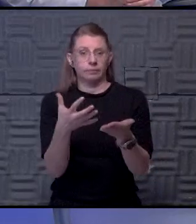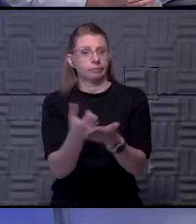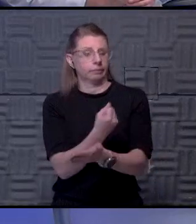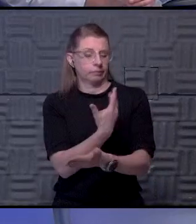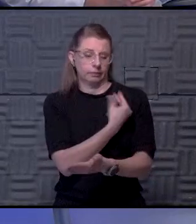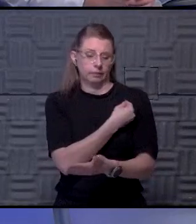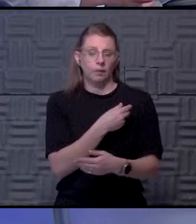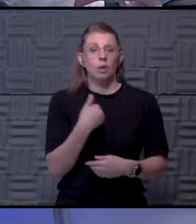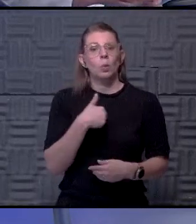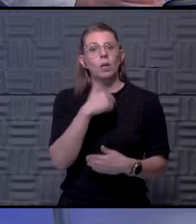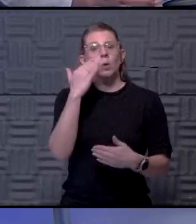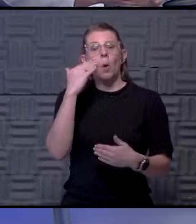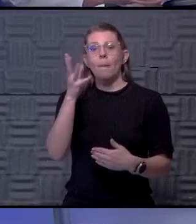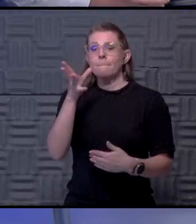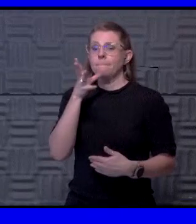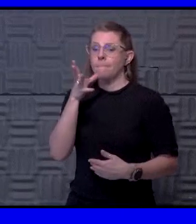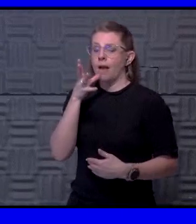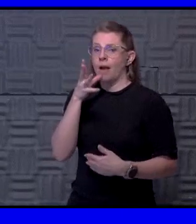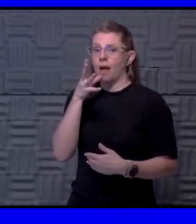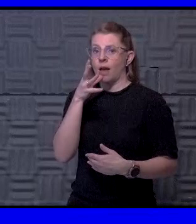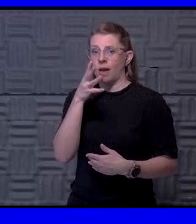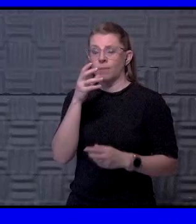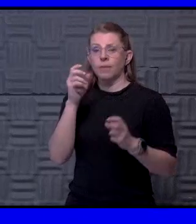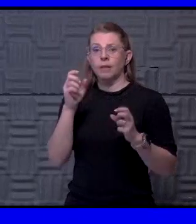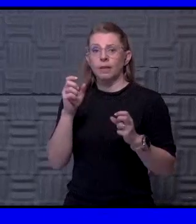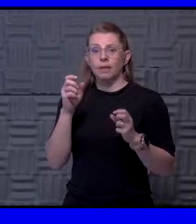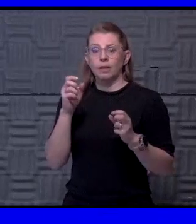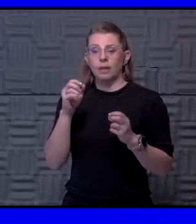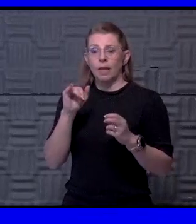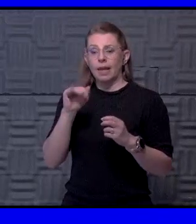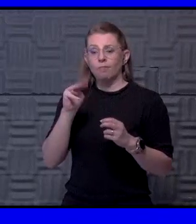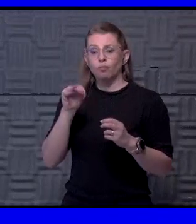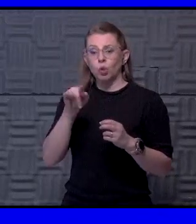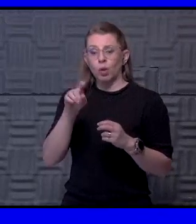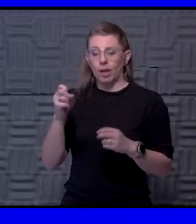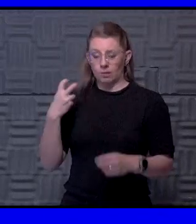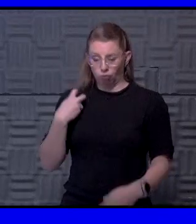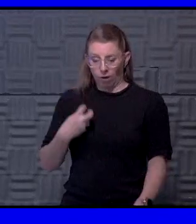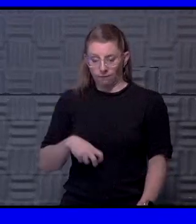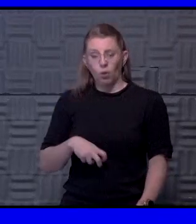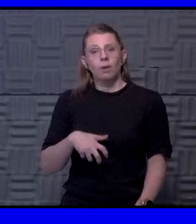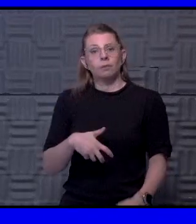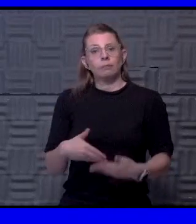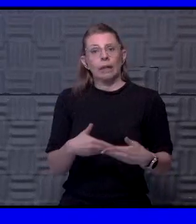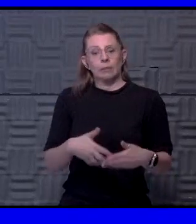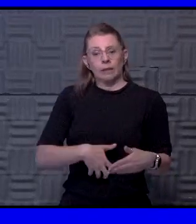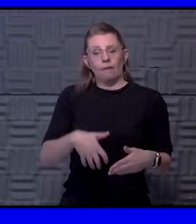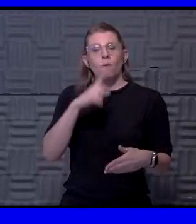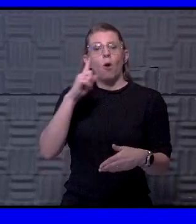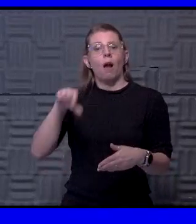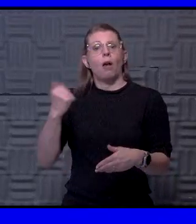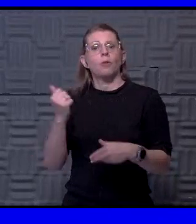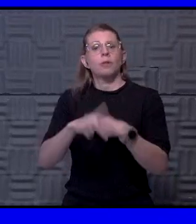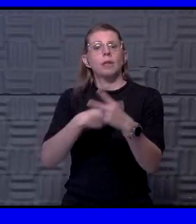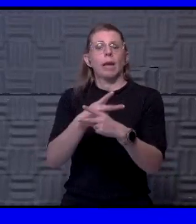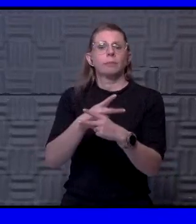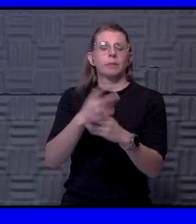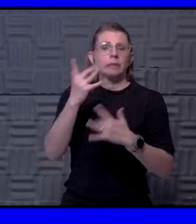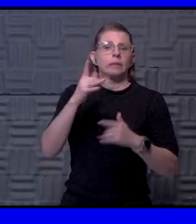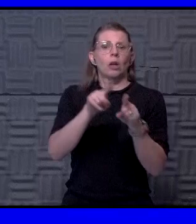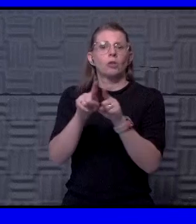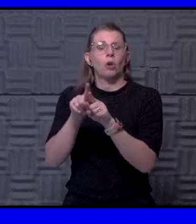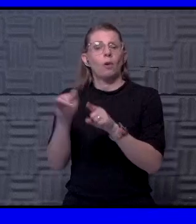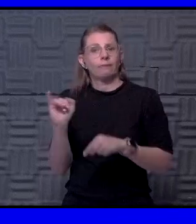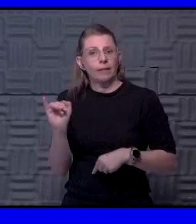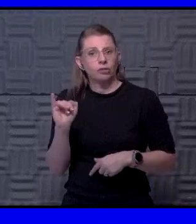that mom can transfer some of her immunity to baby for other types of diseases and infections. We now